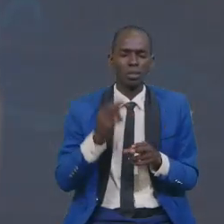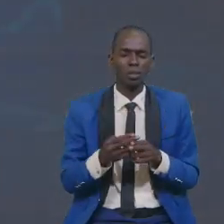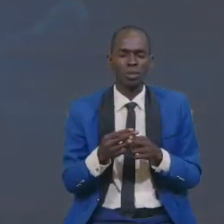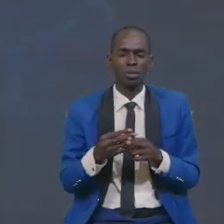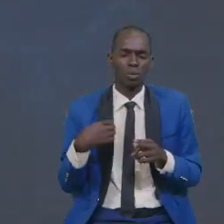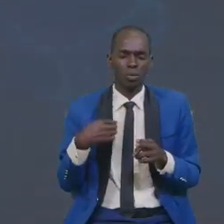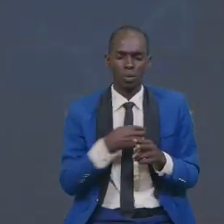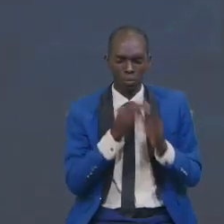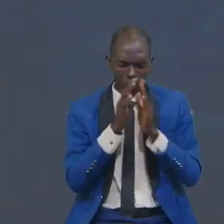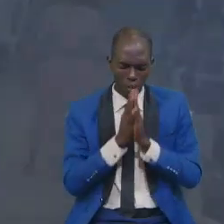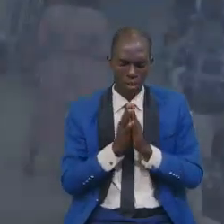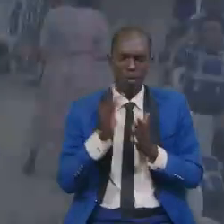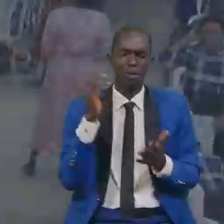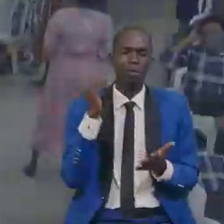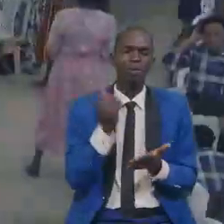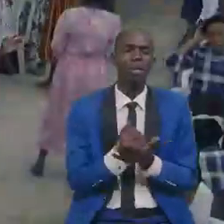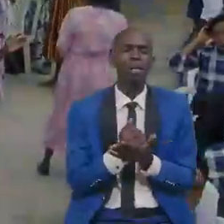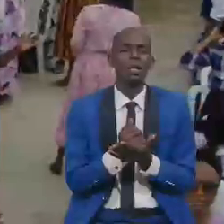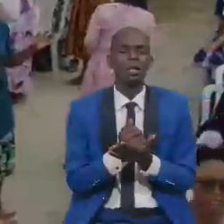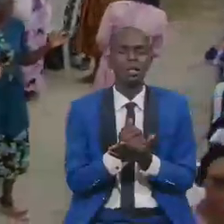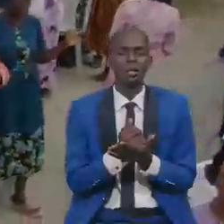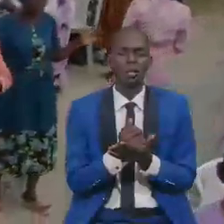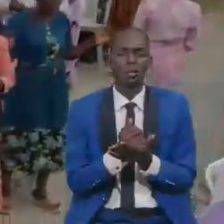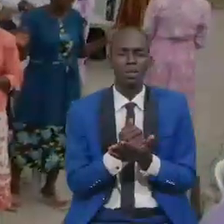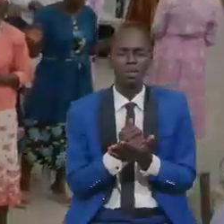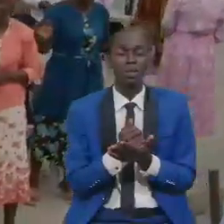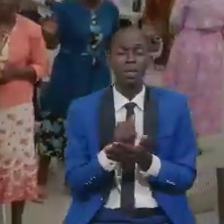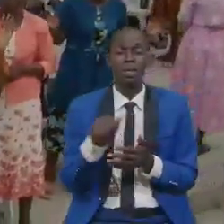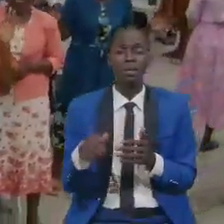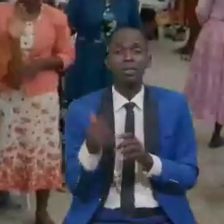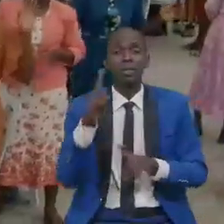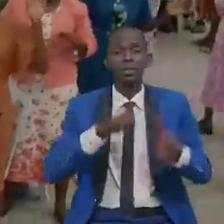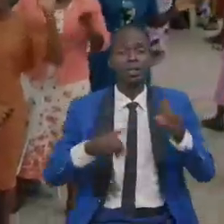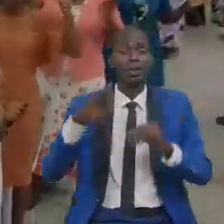we pray another amen